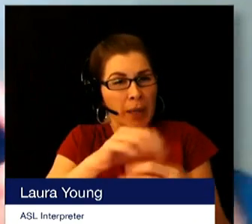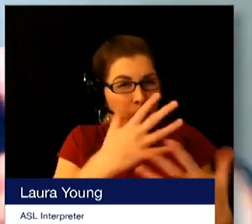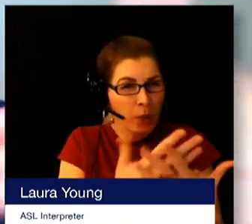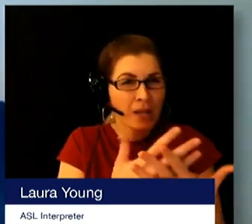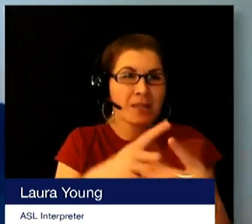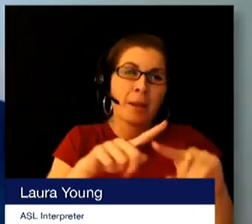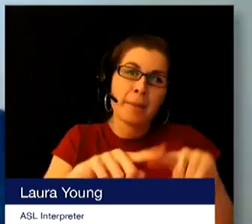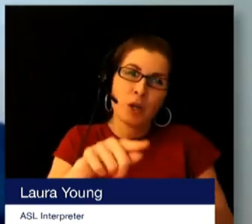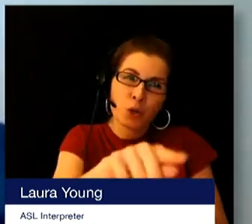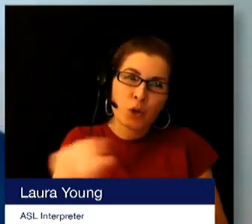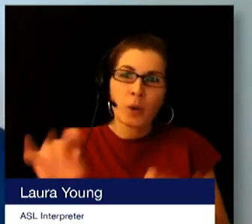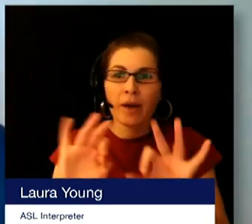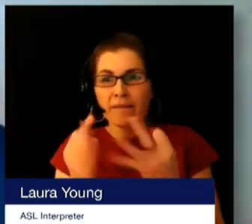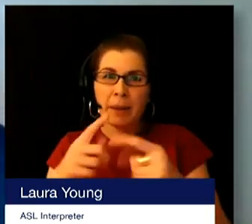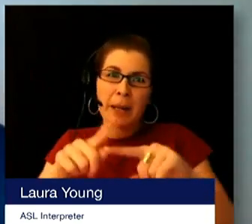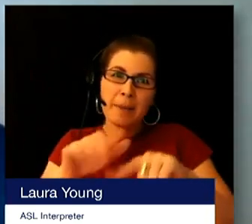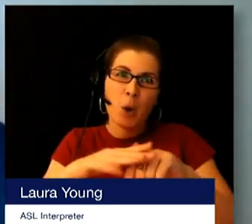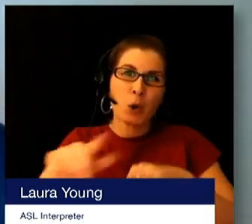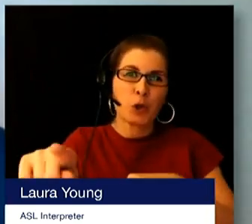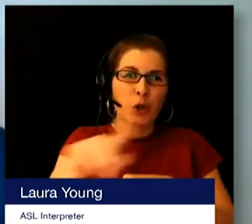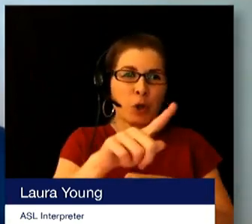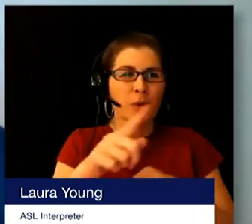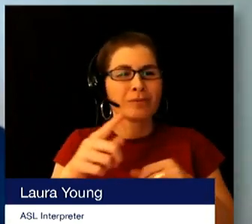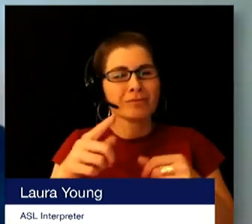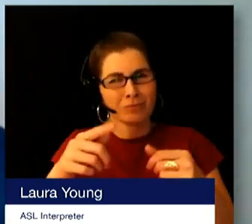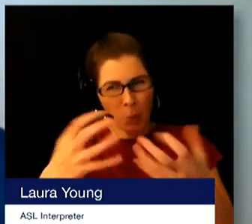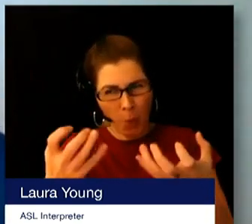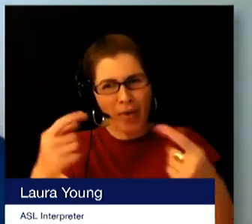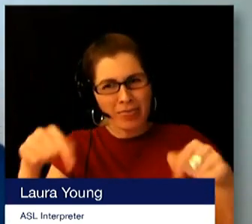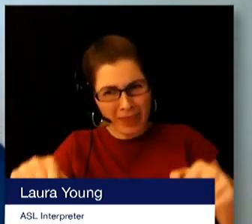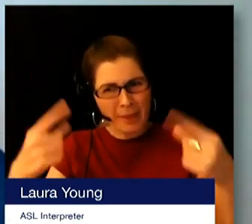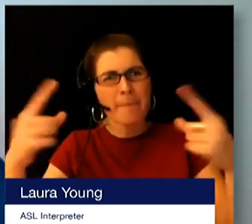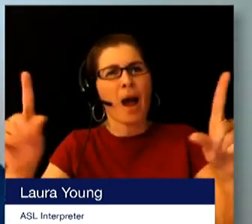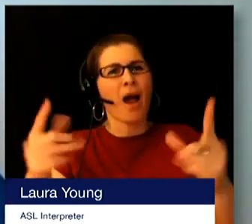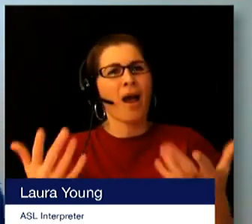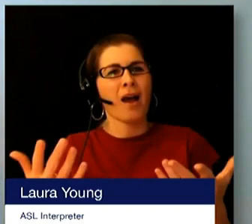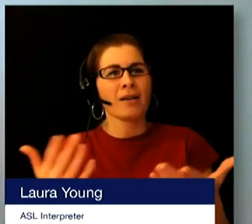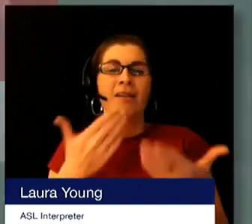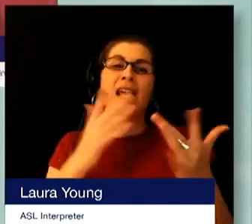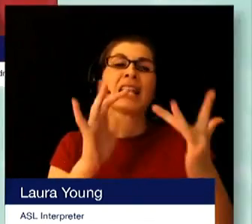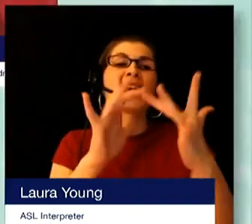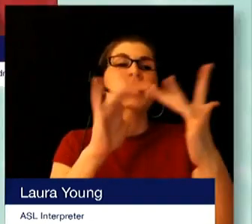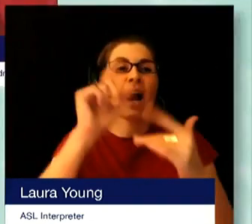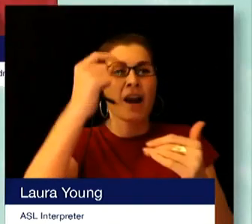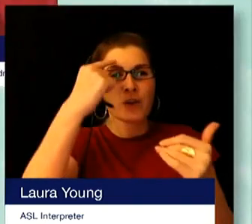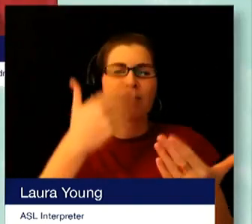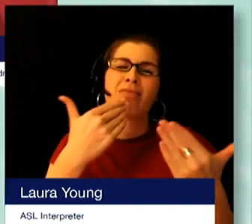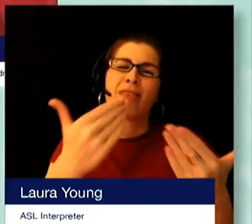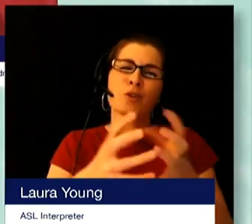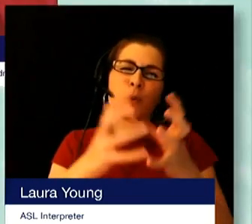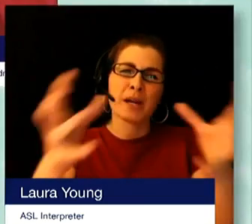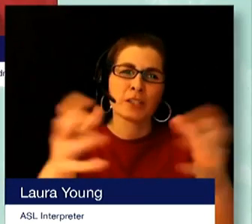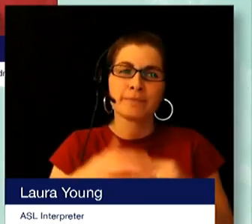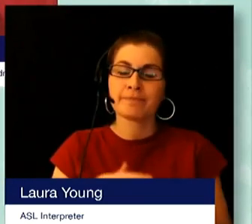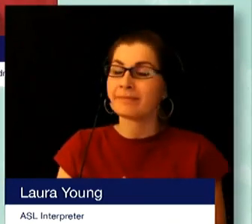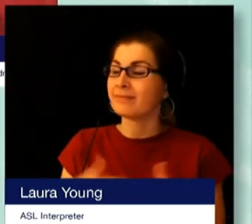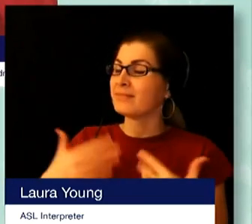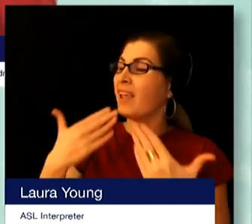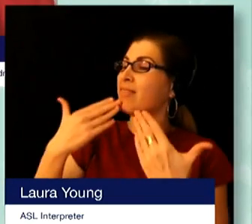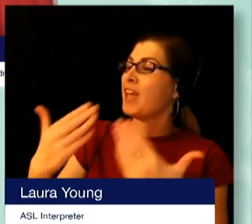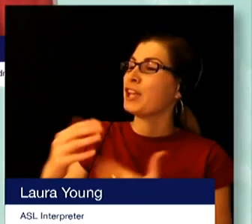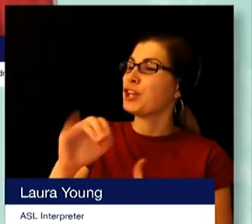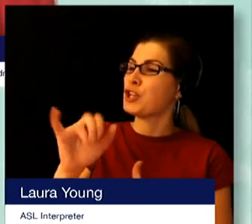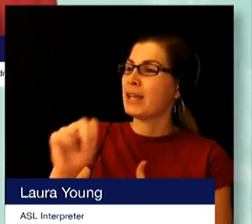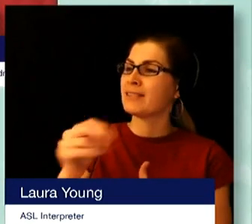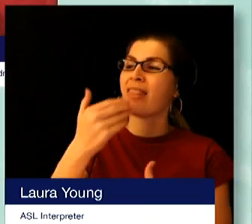families that have loved ones in prison. Let's make this happen. Let's reach out to those governors. Thank you so much. Amazing. Thank you, Jason.